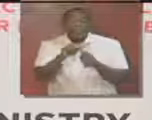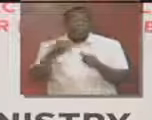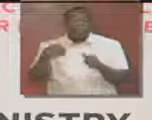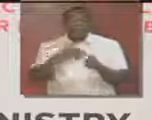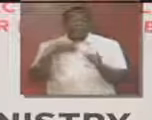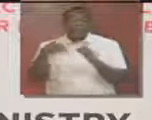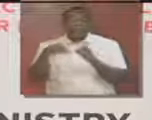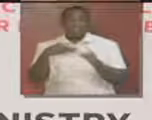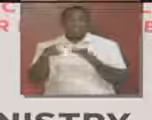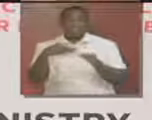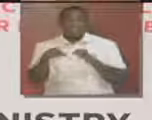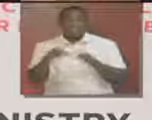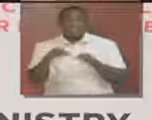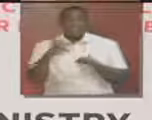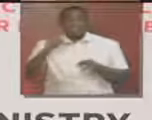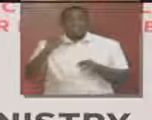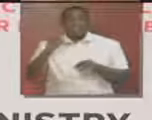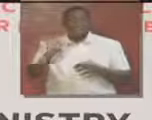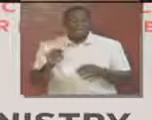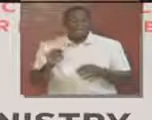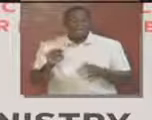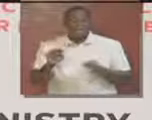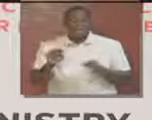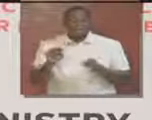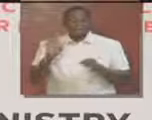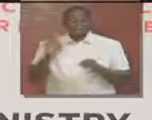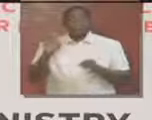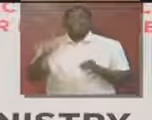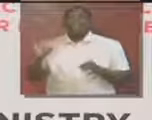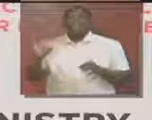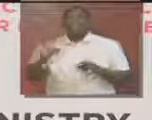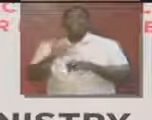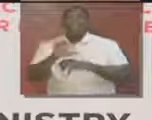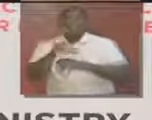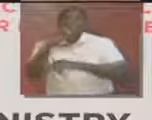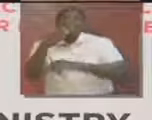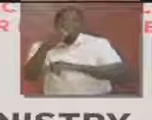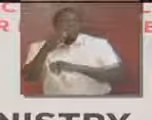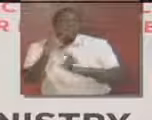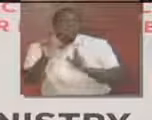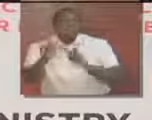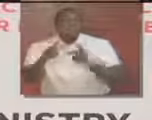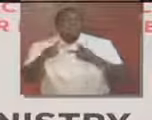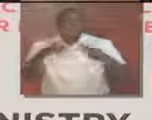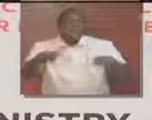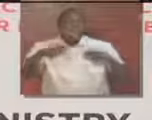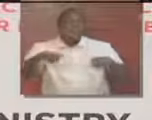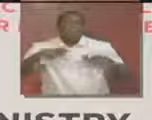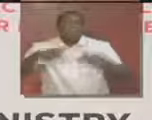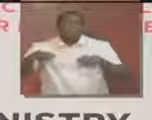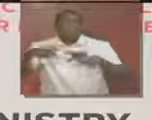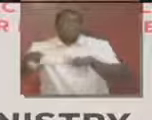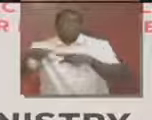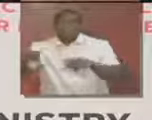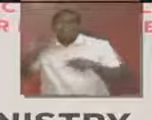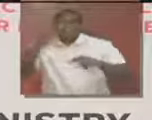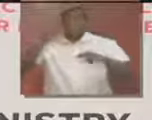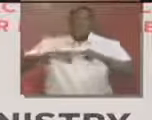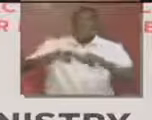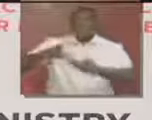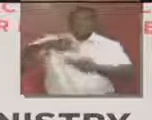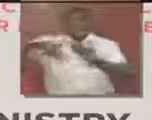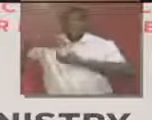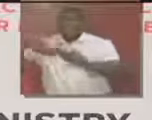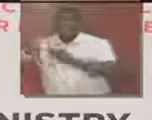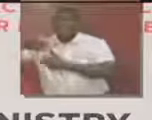social activities during the festive season may have contributed to a temporary rise that we noted. It was a small rise, but it